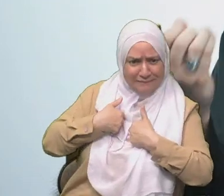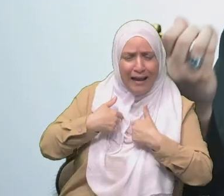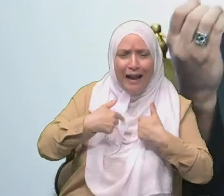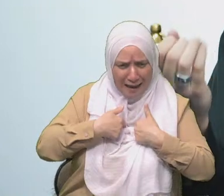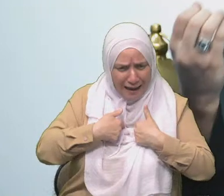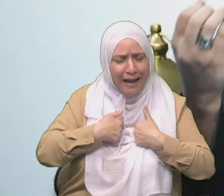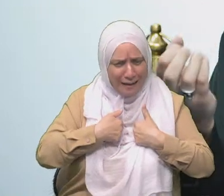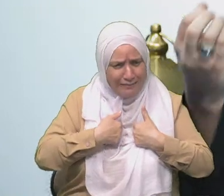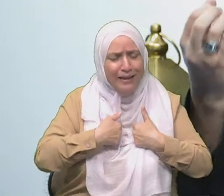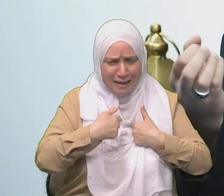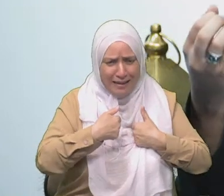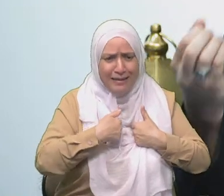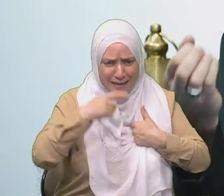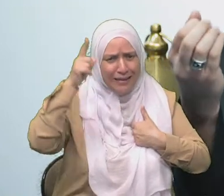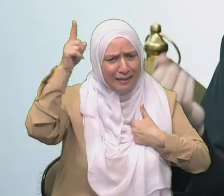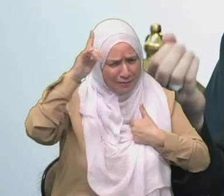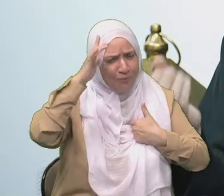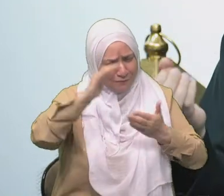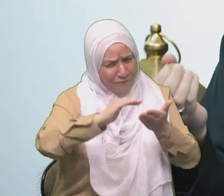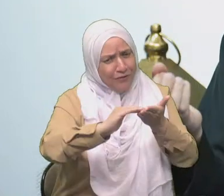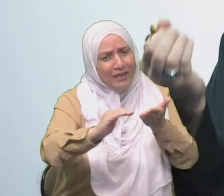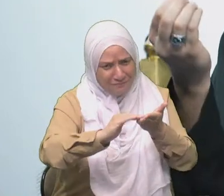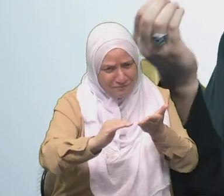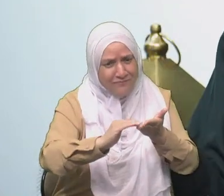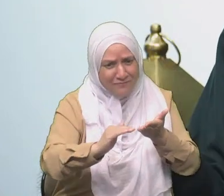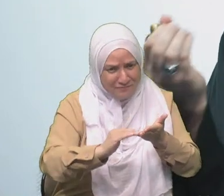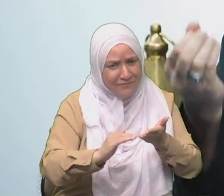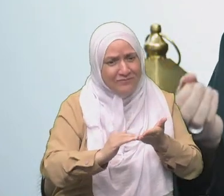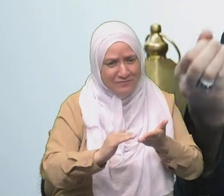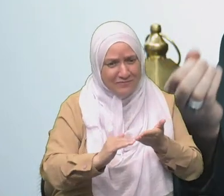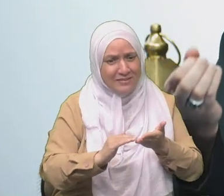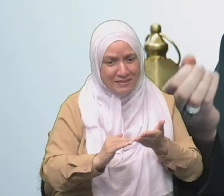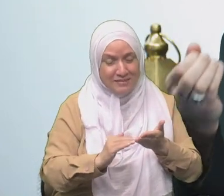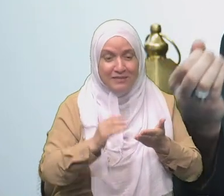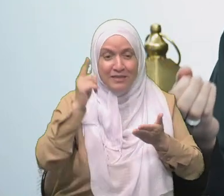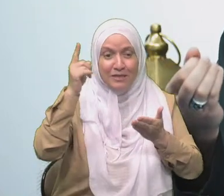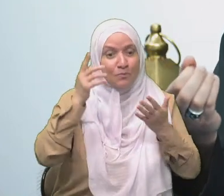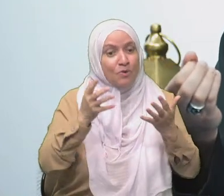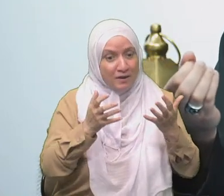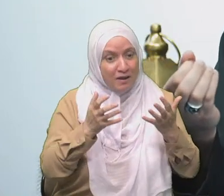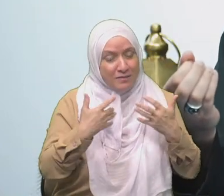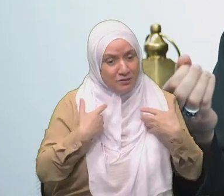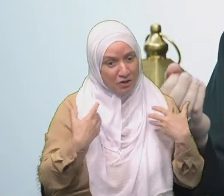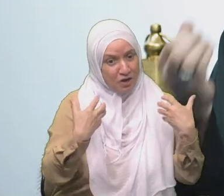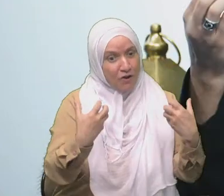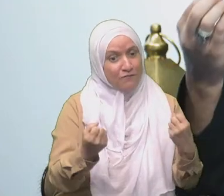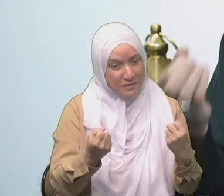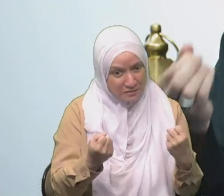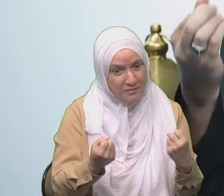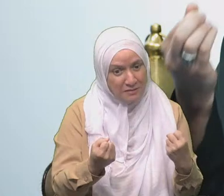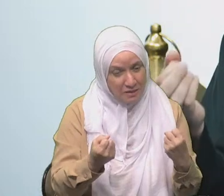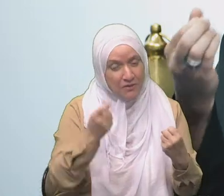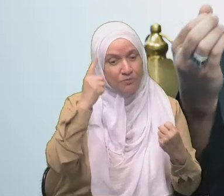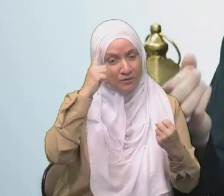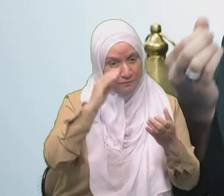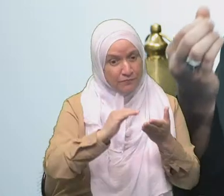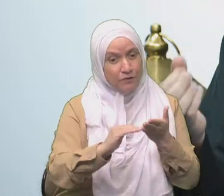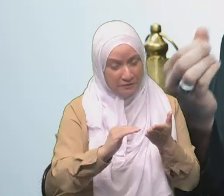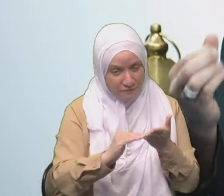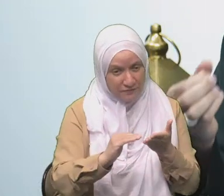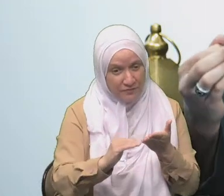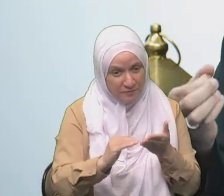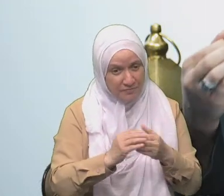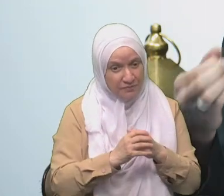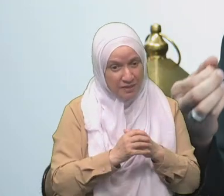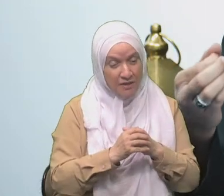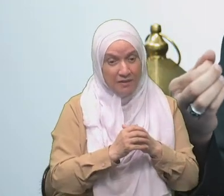you, Allahumma innaka afuwan tuhibbul afwa fa'afu anni? The Prophet sallallahu alayhi wa sallam, who received direct revelation from